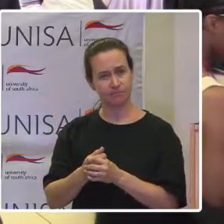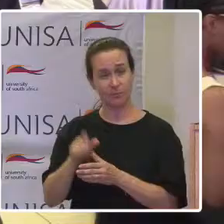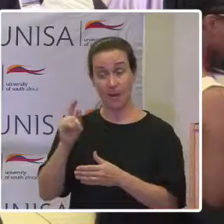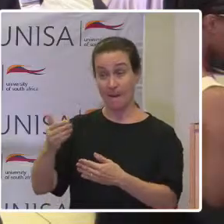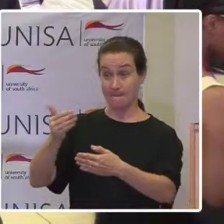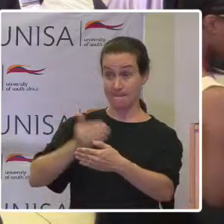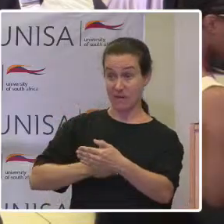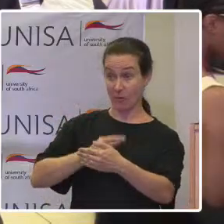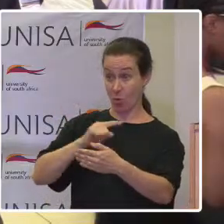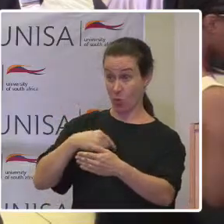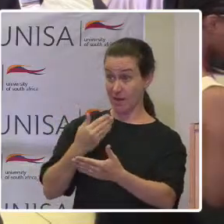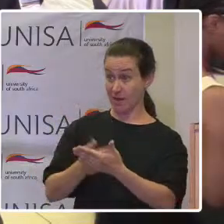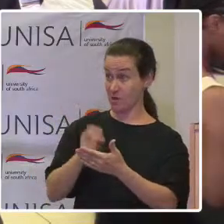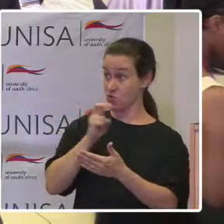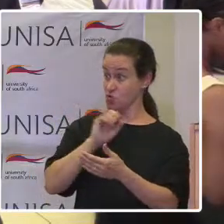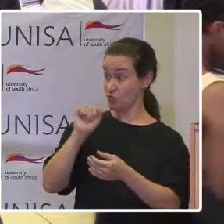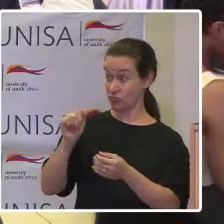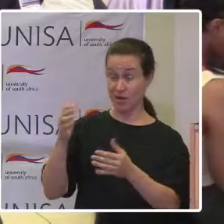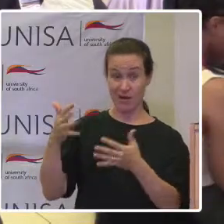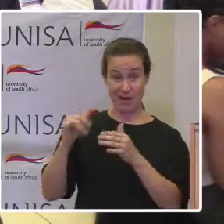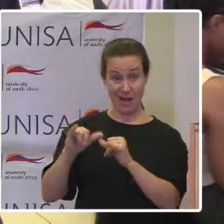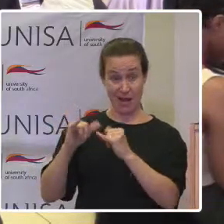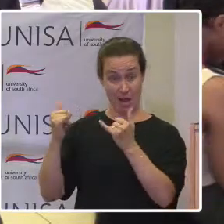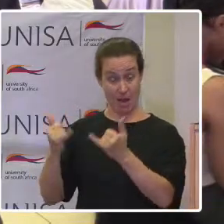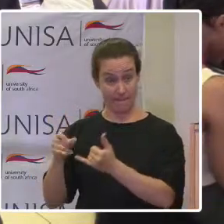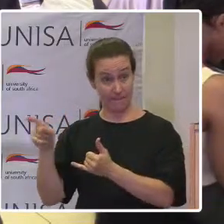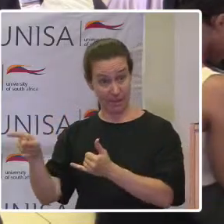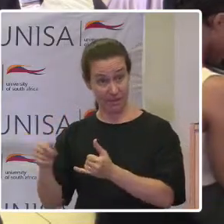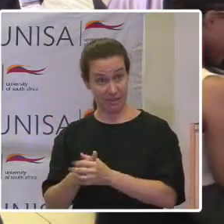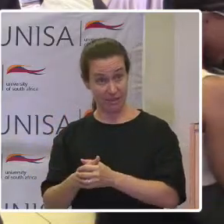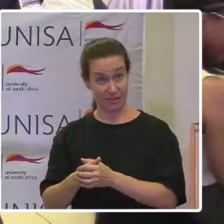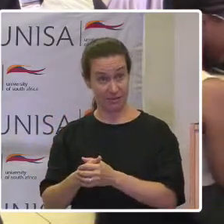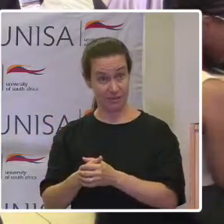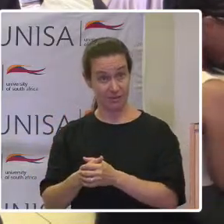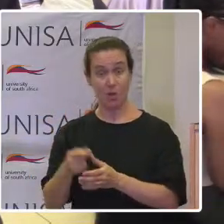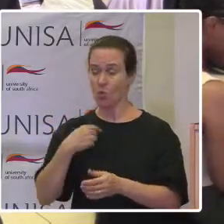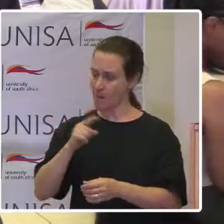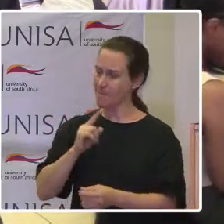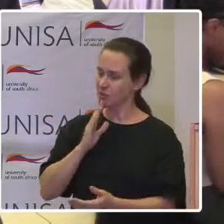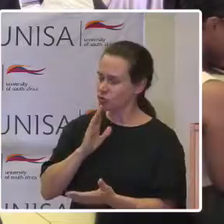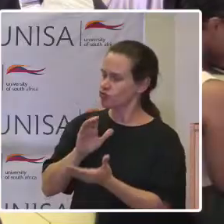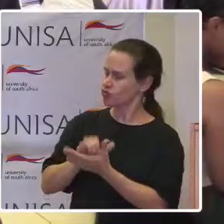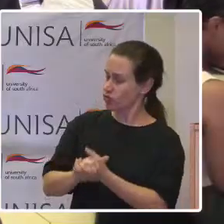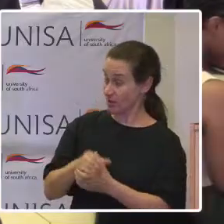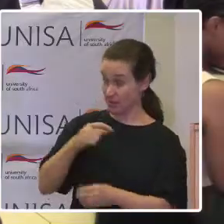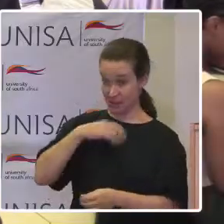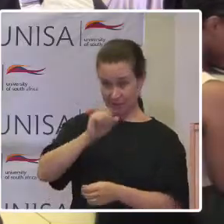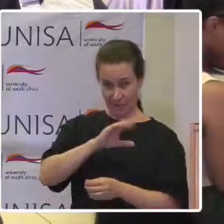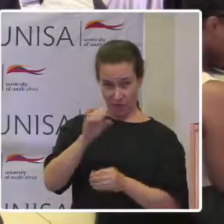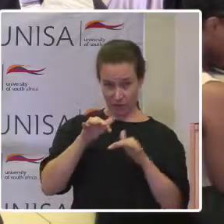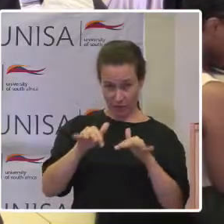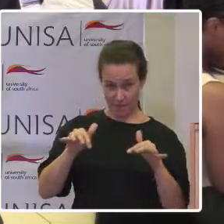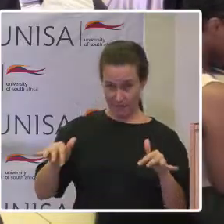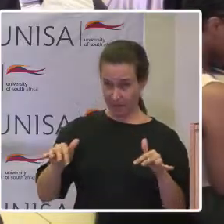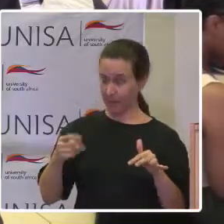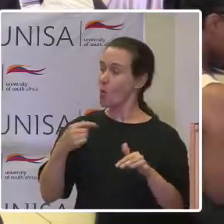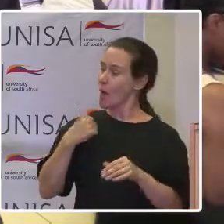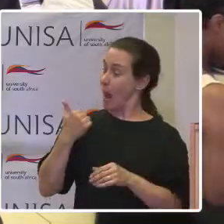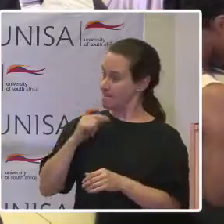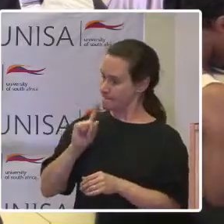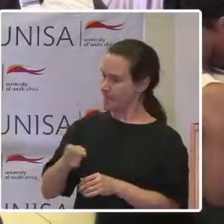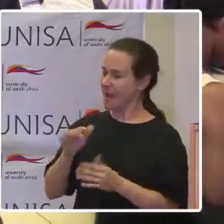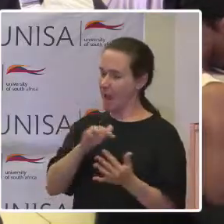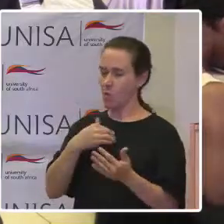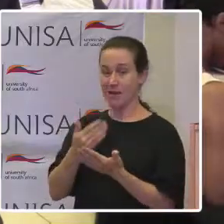can go on those airlines, and the trust that we need to have for us as Africans to not use foreign